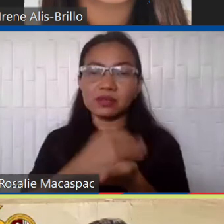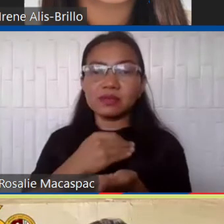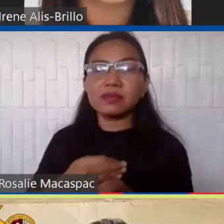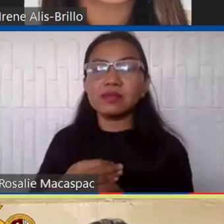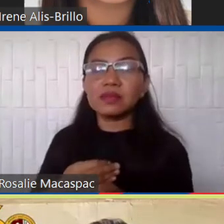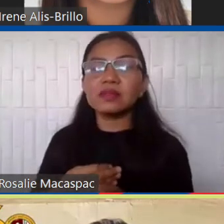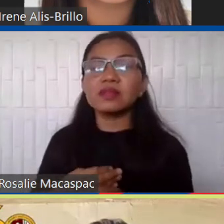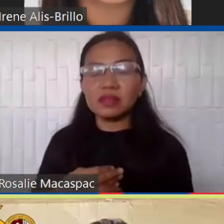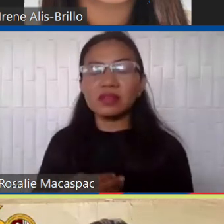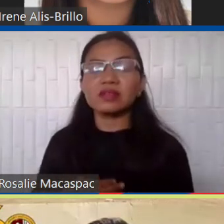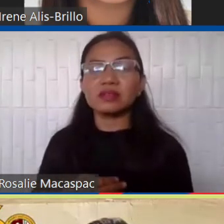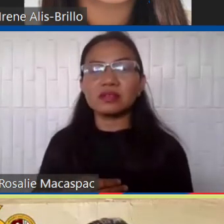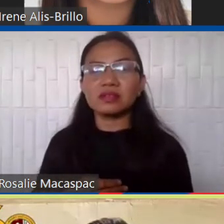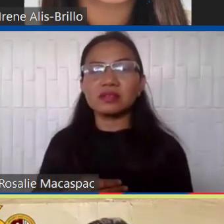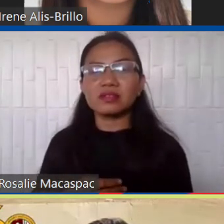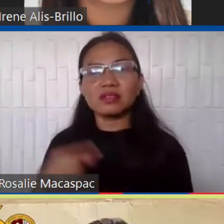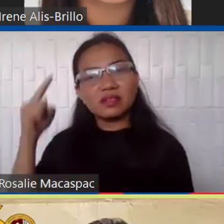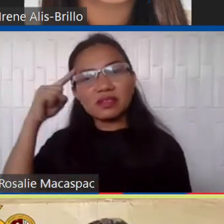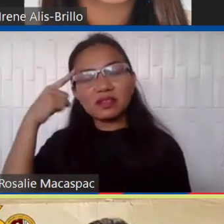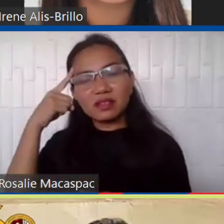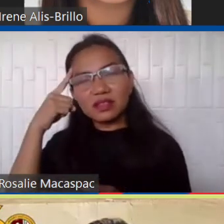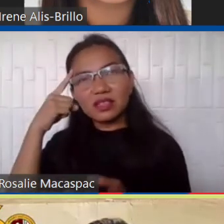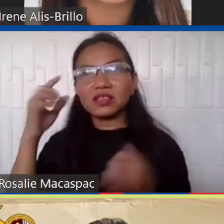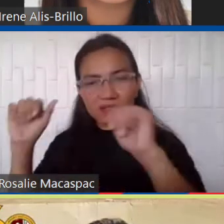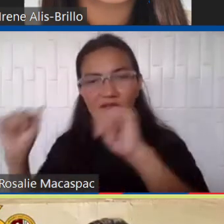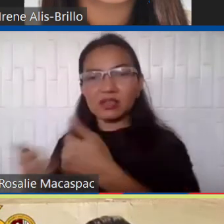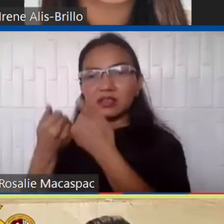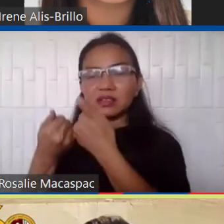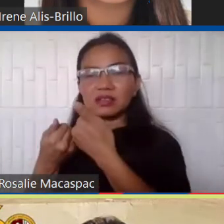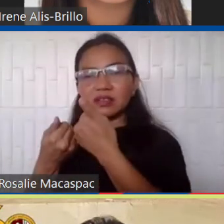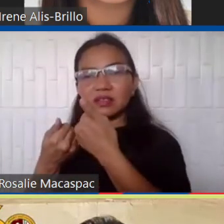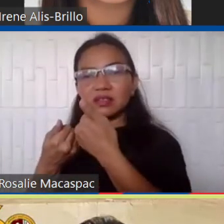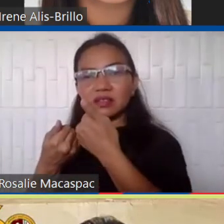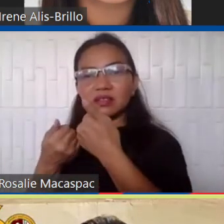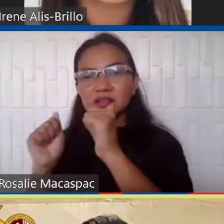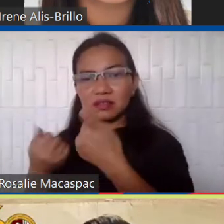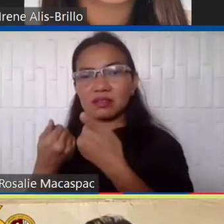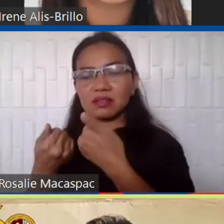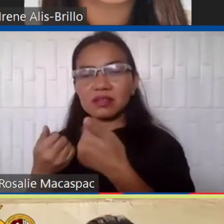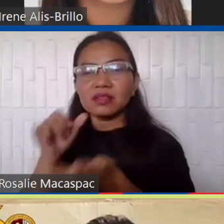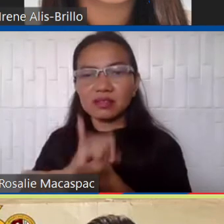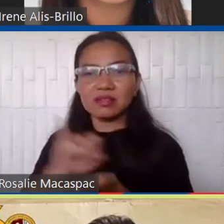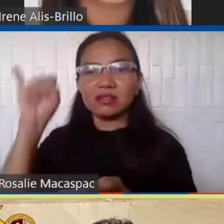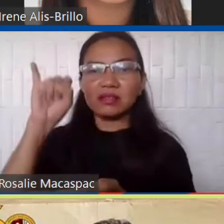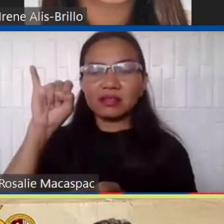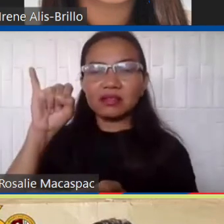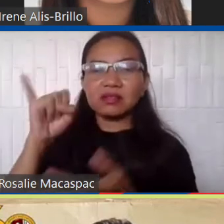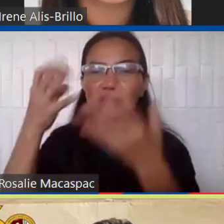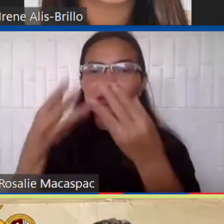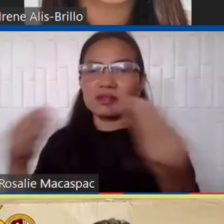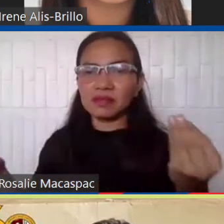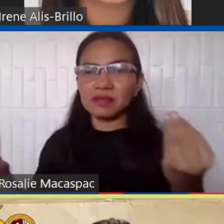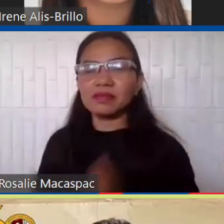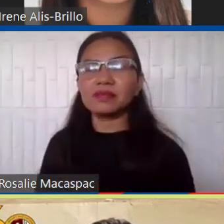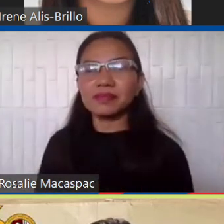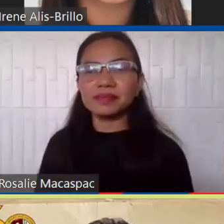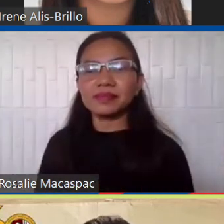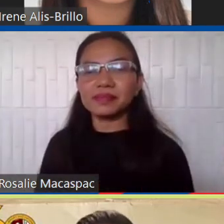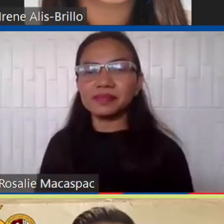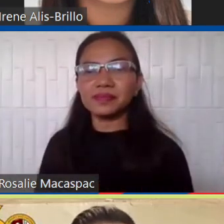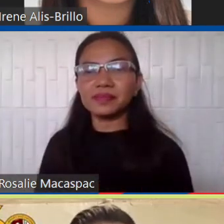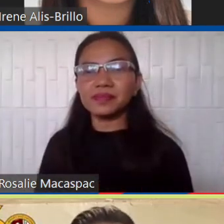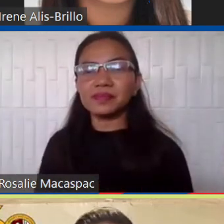of problems that only you and your institution can resolve. So